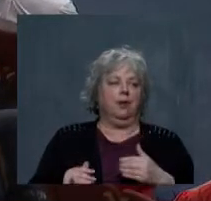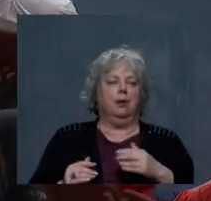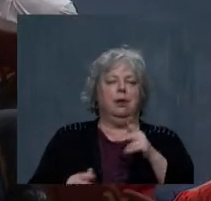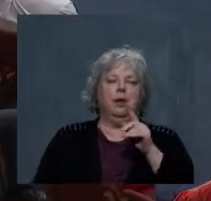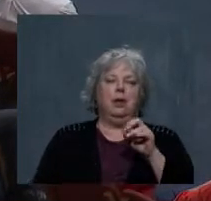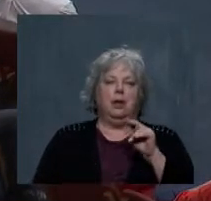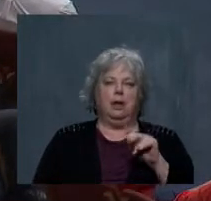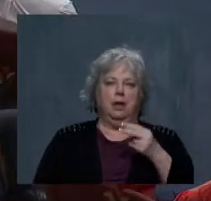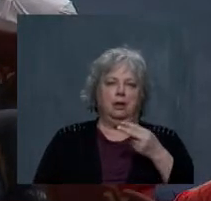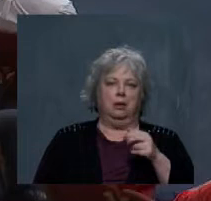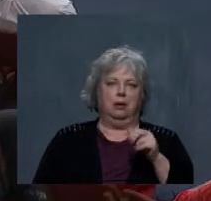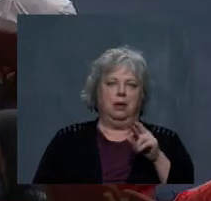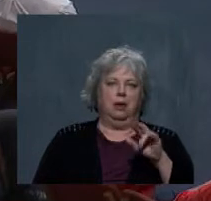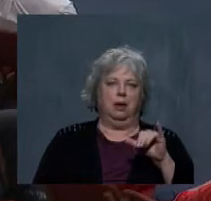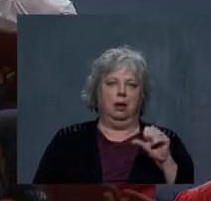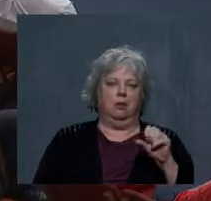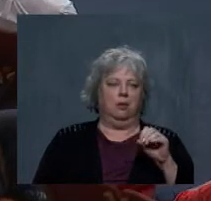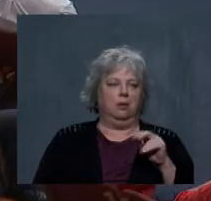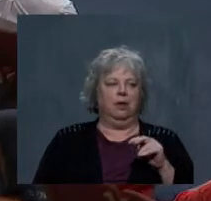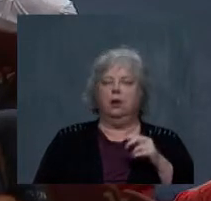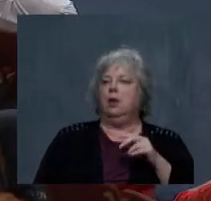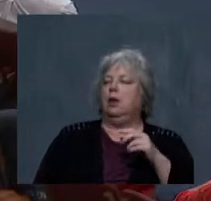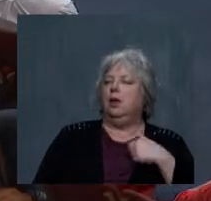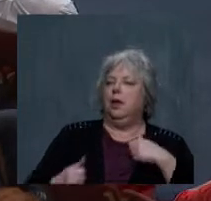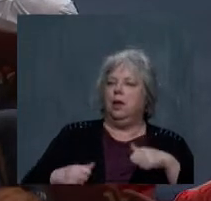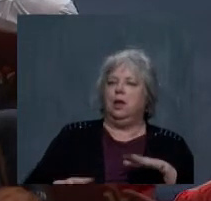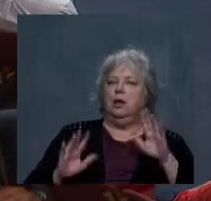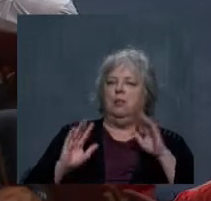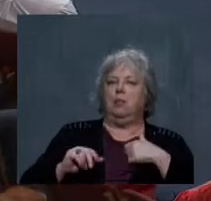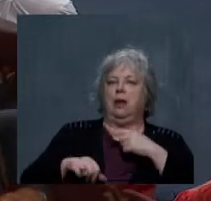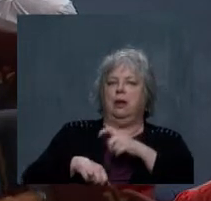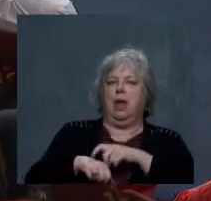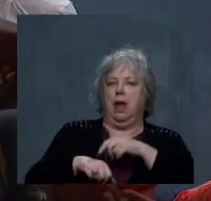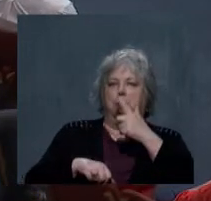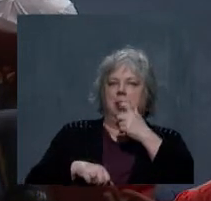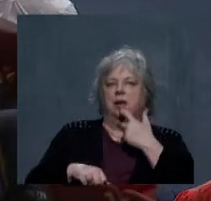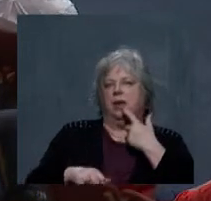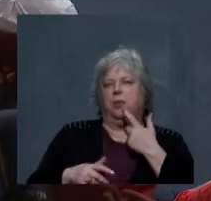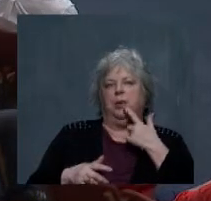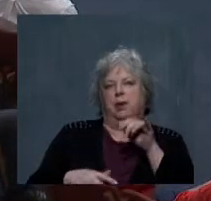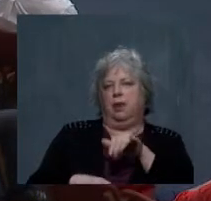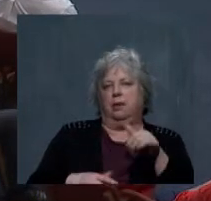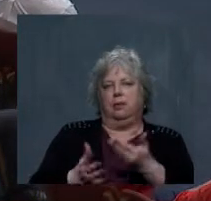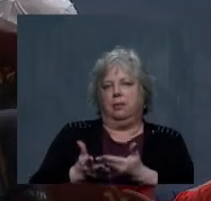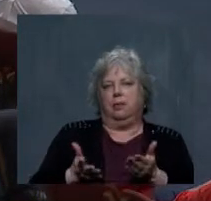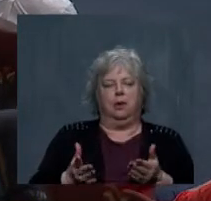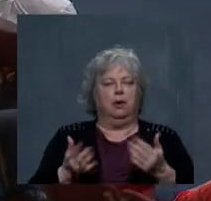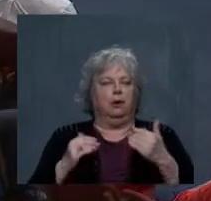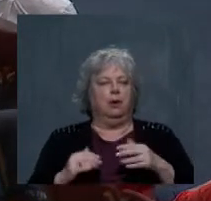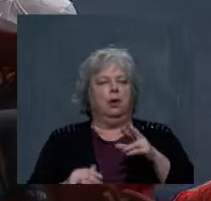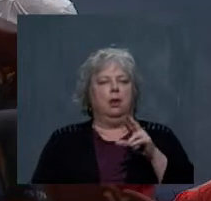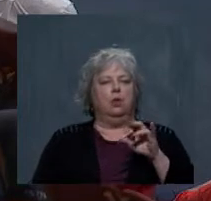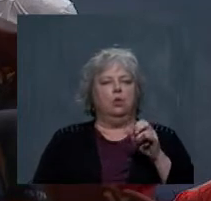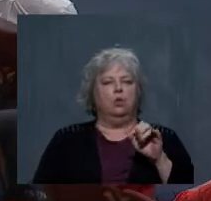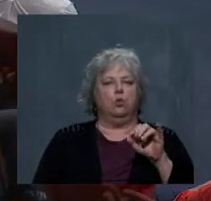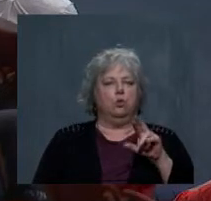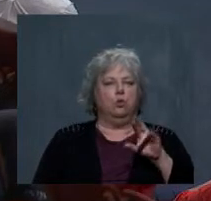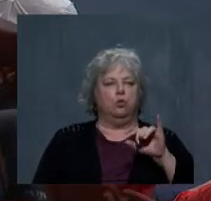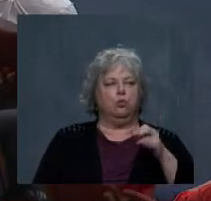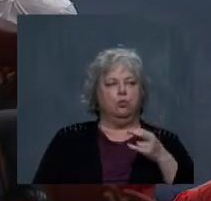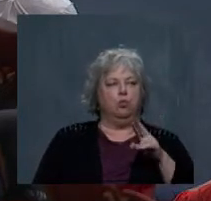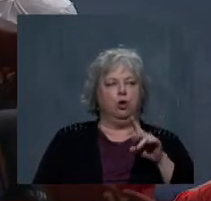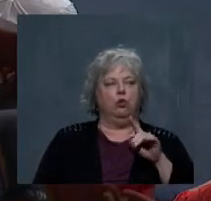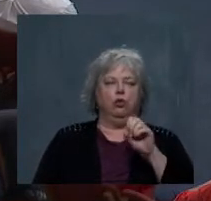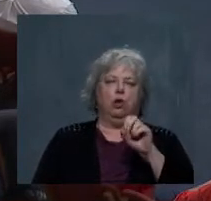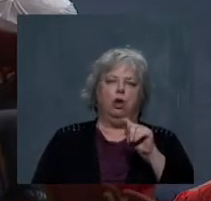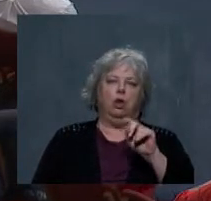Ken Harrison. I'll yield my time to save you the repetition. Okay, thank you. Richard Stoker. I yield my time.